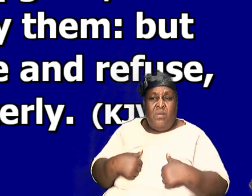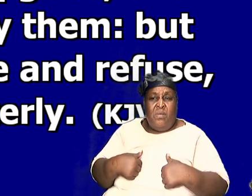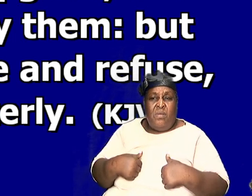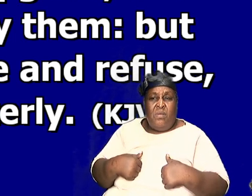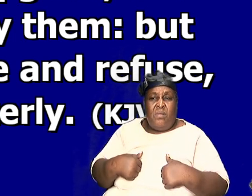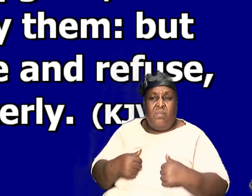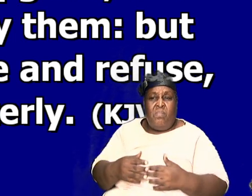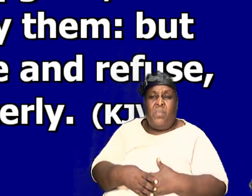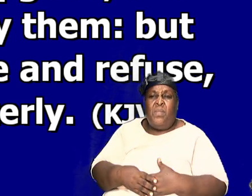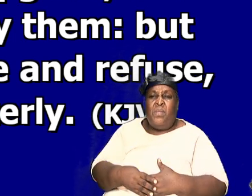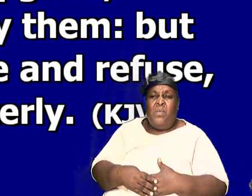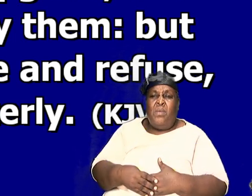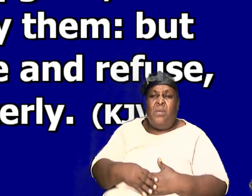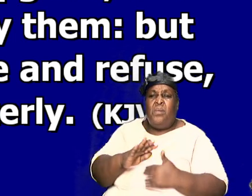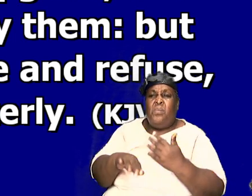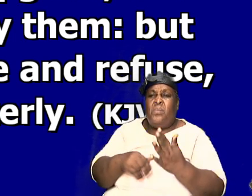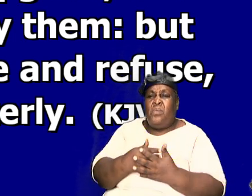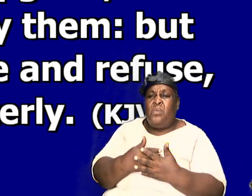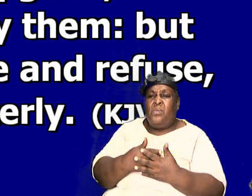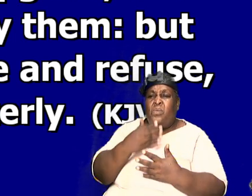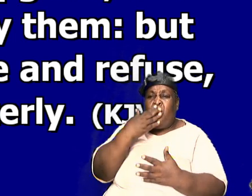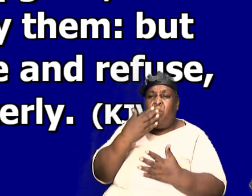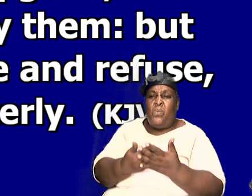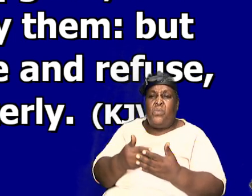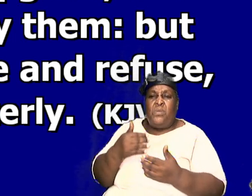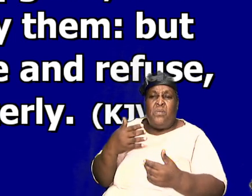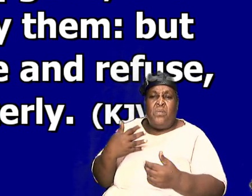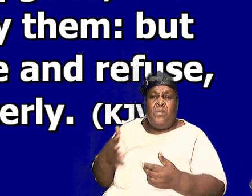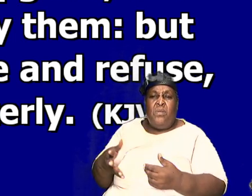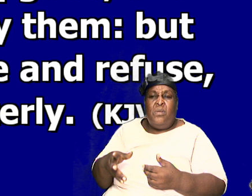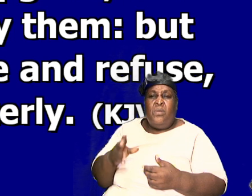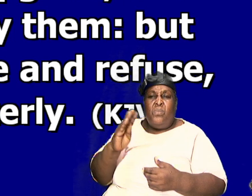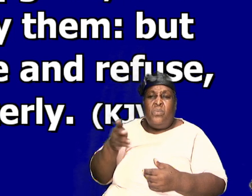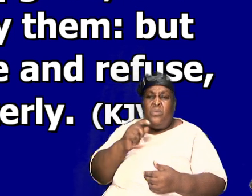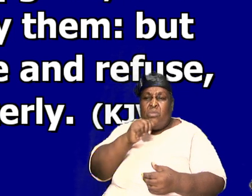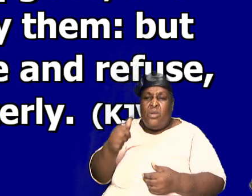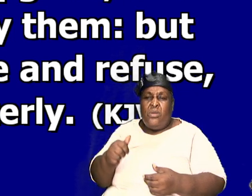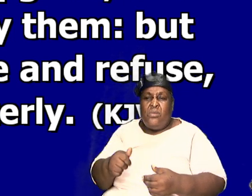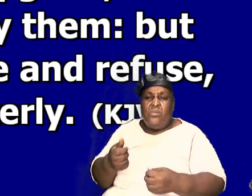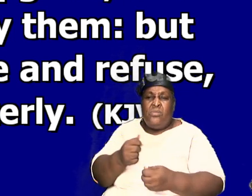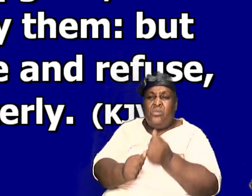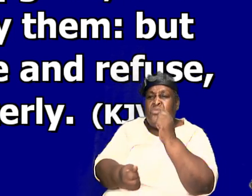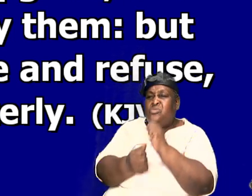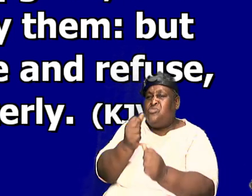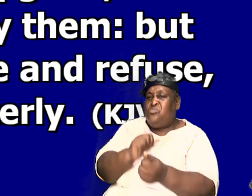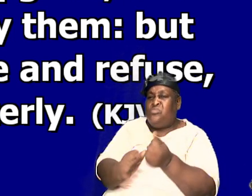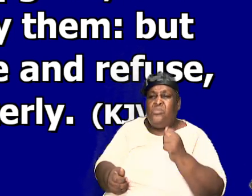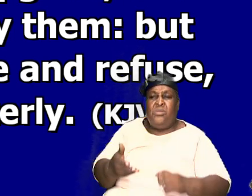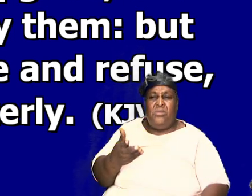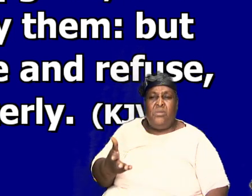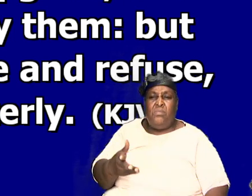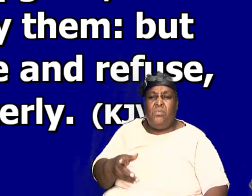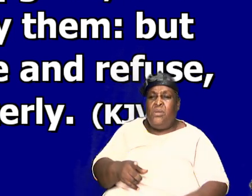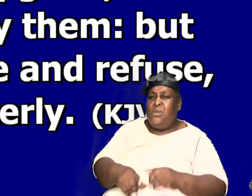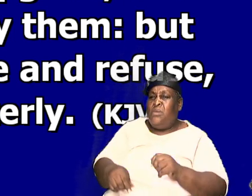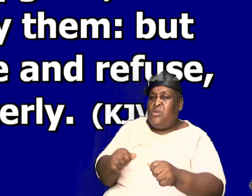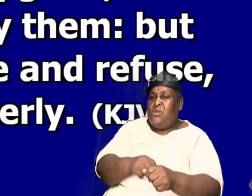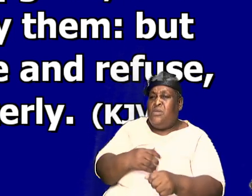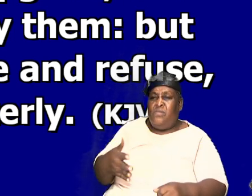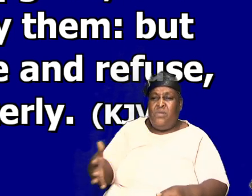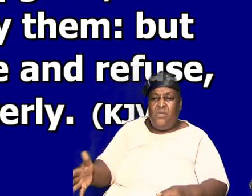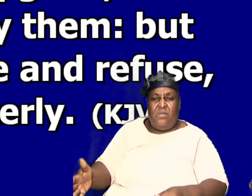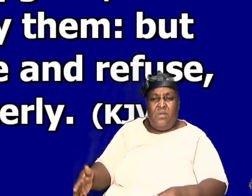saplings and of the land and all that was good, and would not utterly destroy